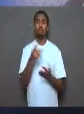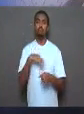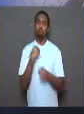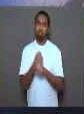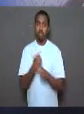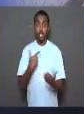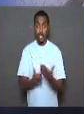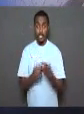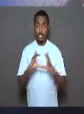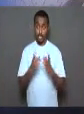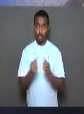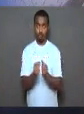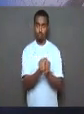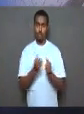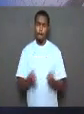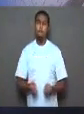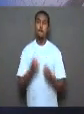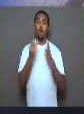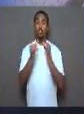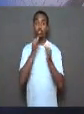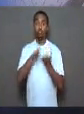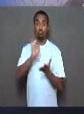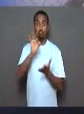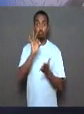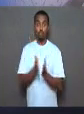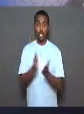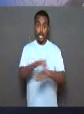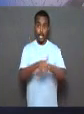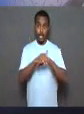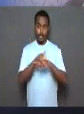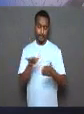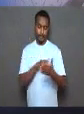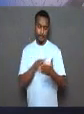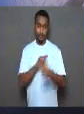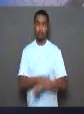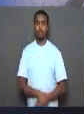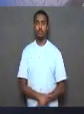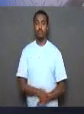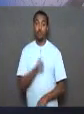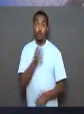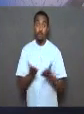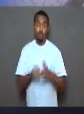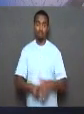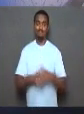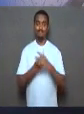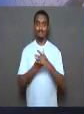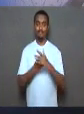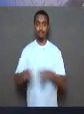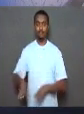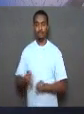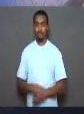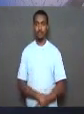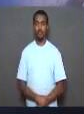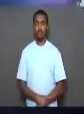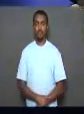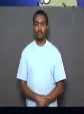can do in this class to get the most out of your English studies. You may begin,